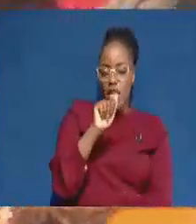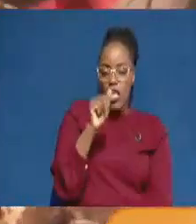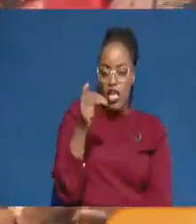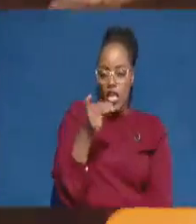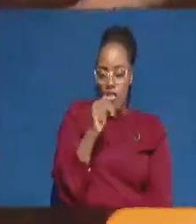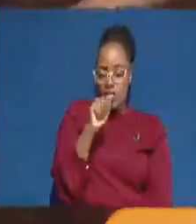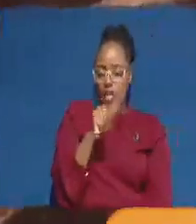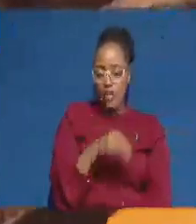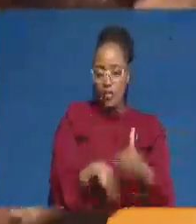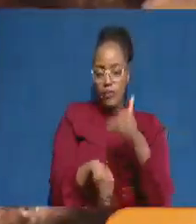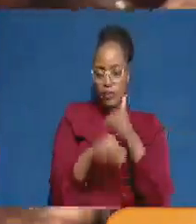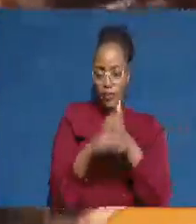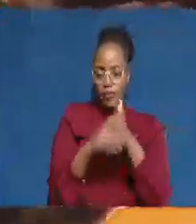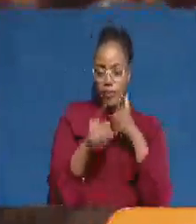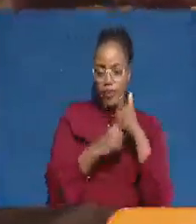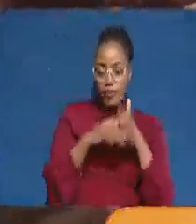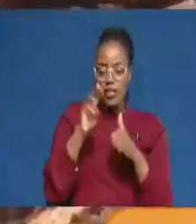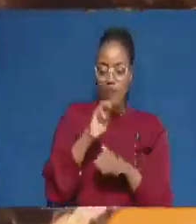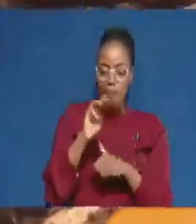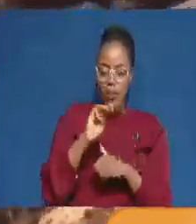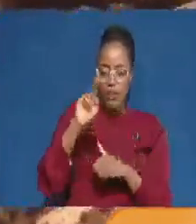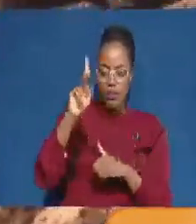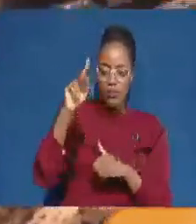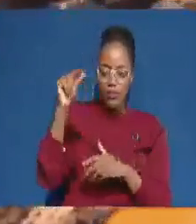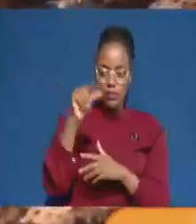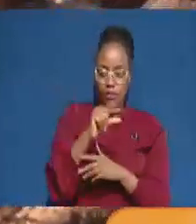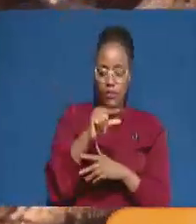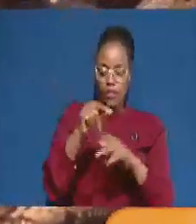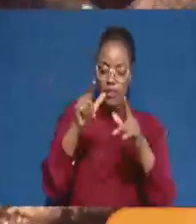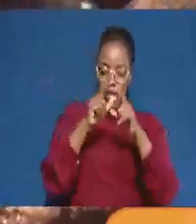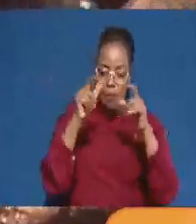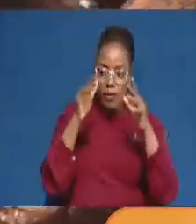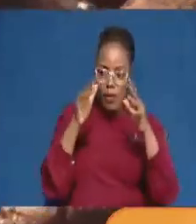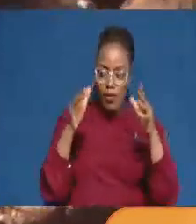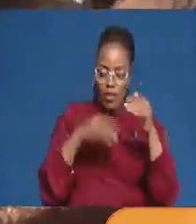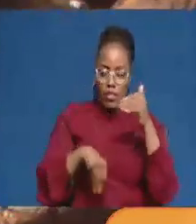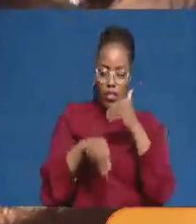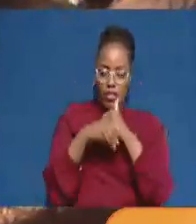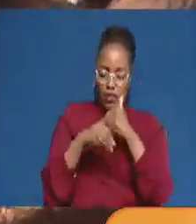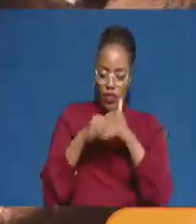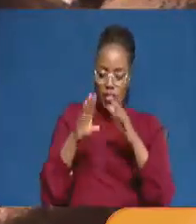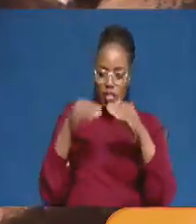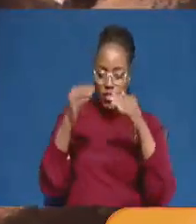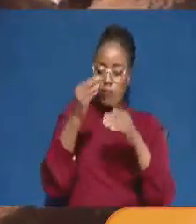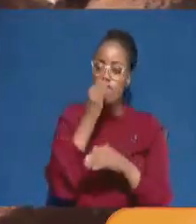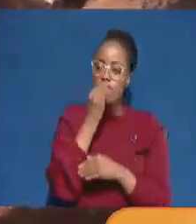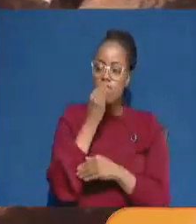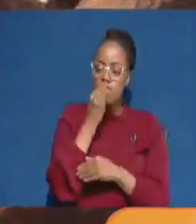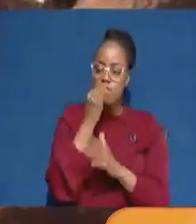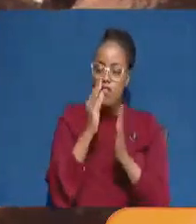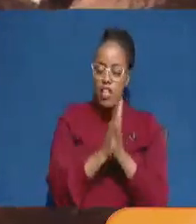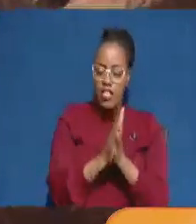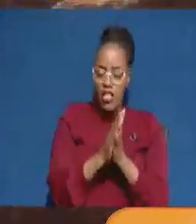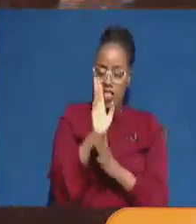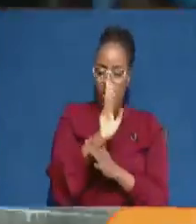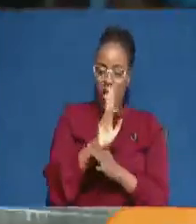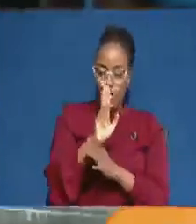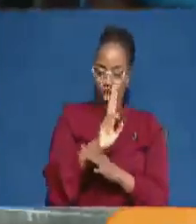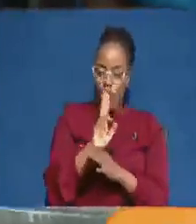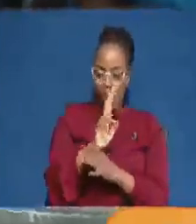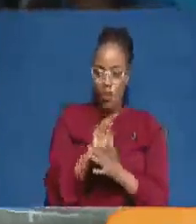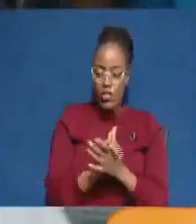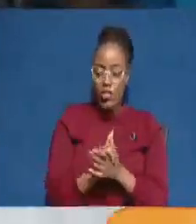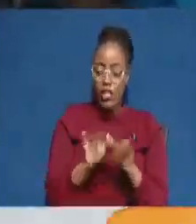figure up to 6 million kilograms, significantly increasing supply for food and industrial use.